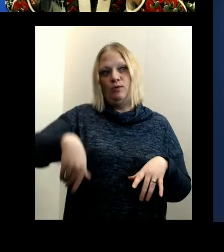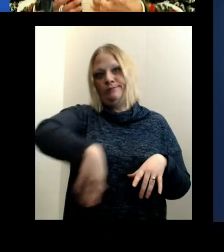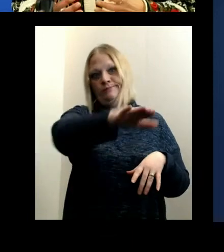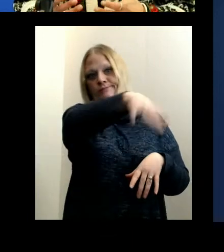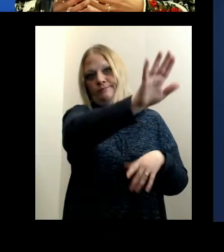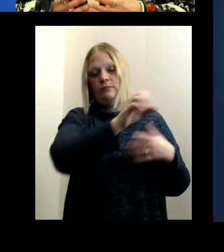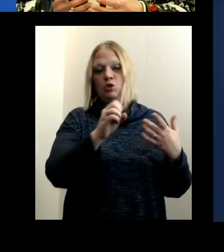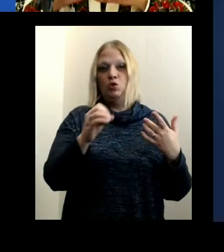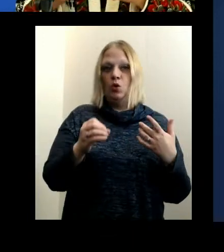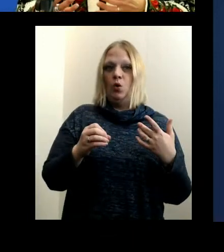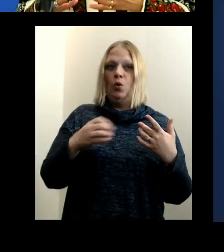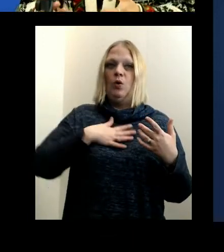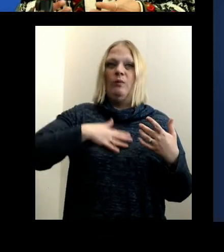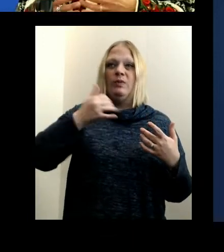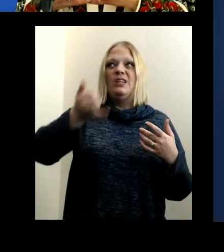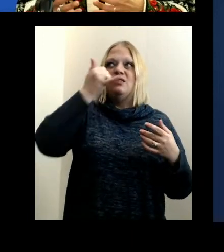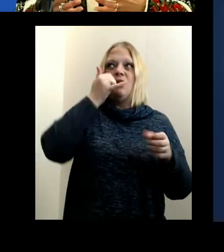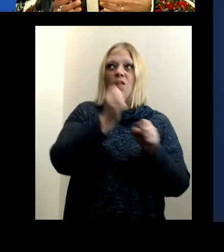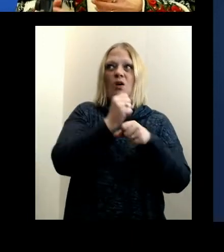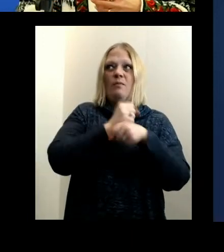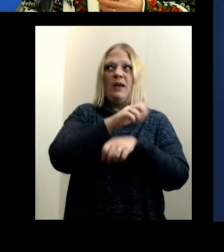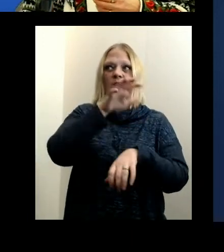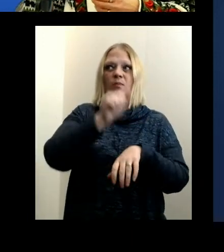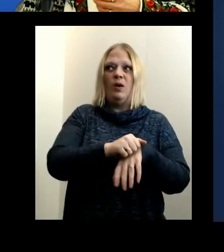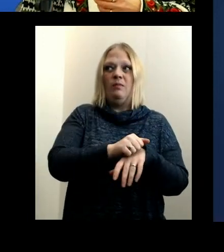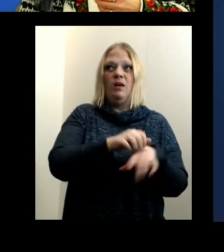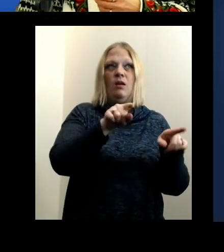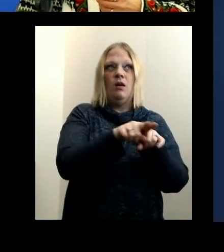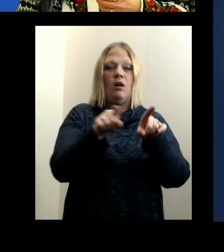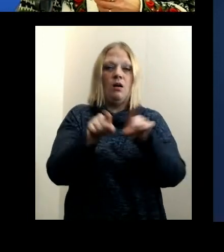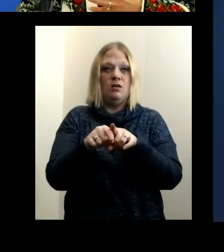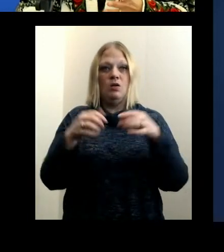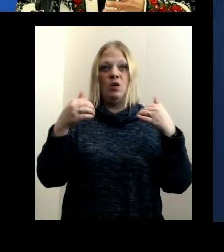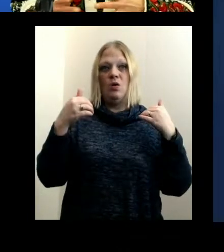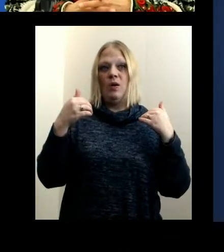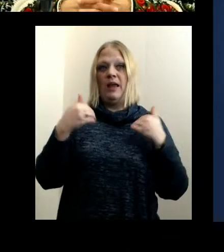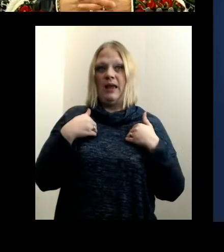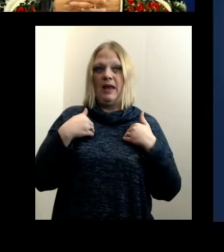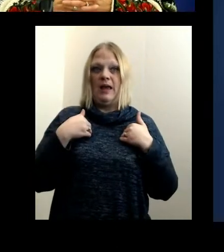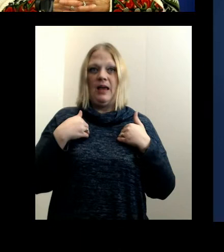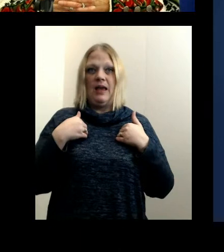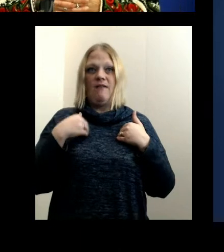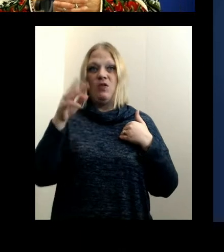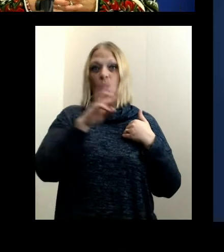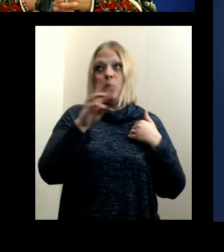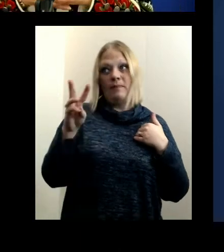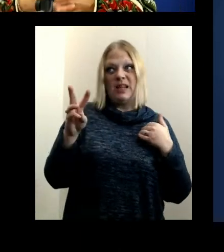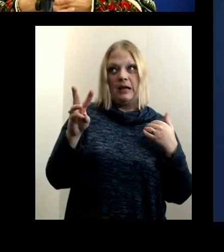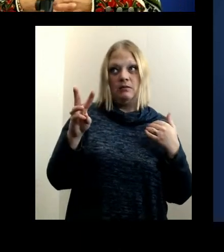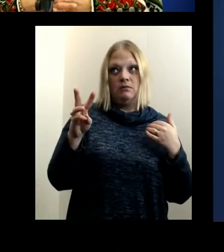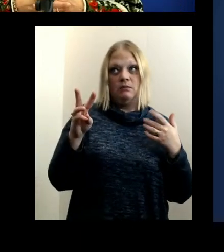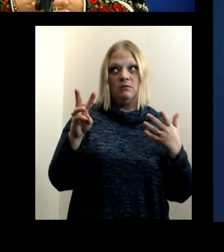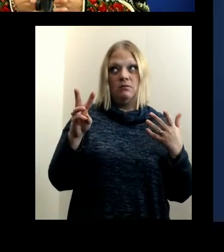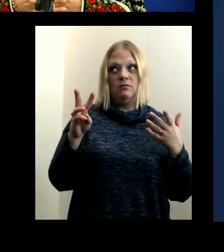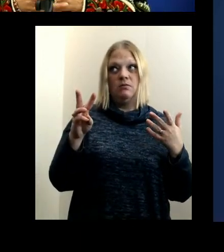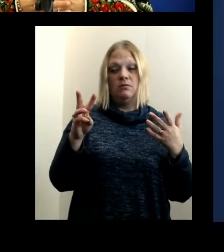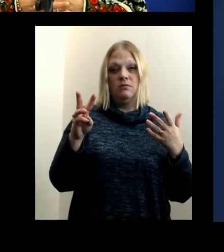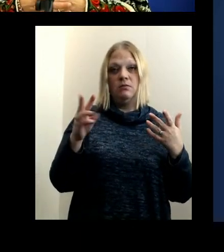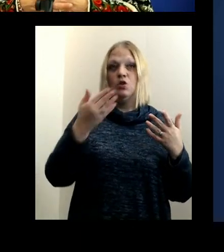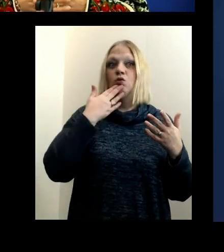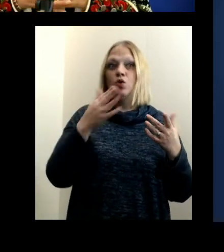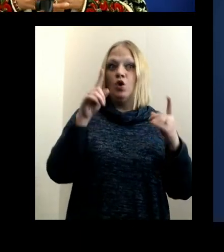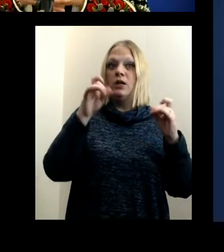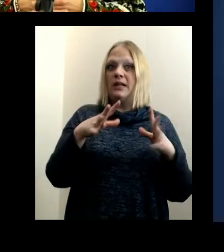So please call us and make a plan. Also, we have our COVID-19 website with good